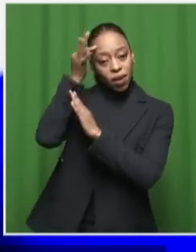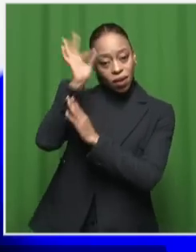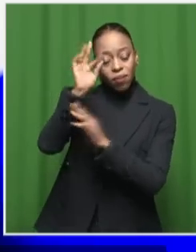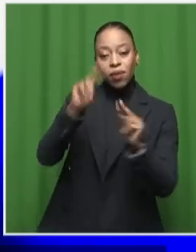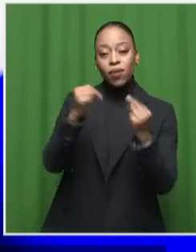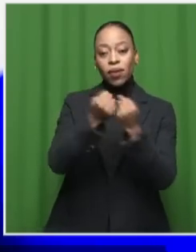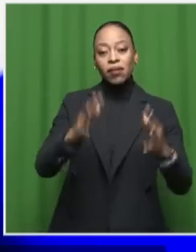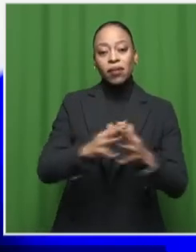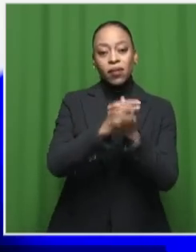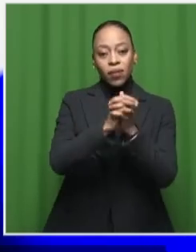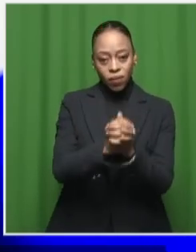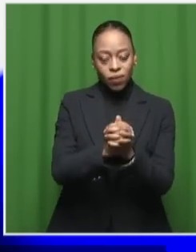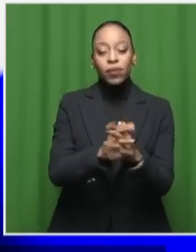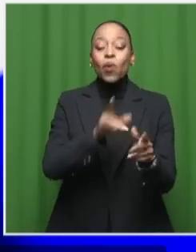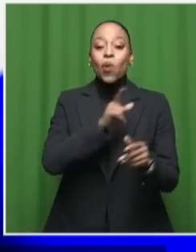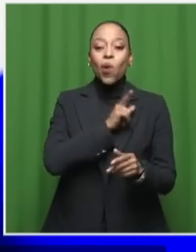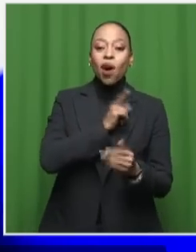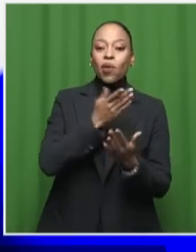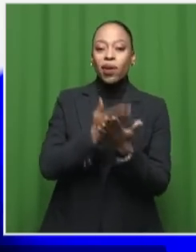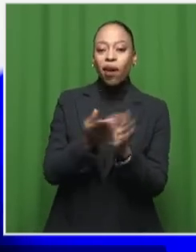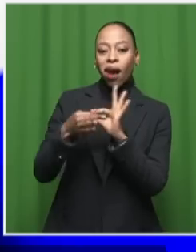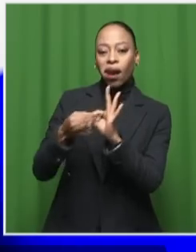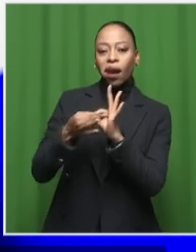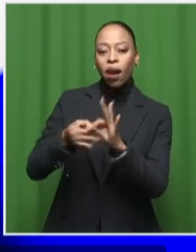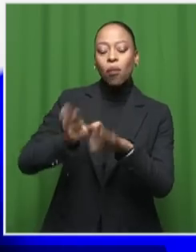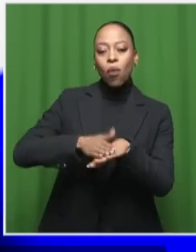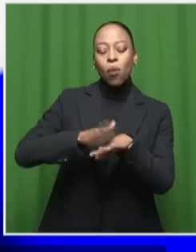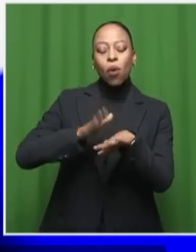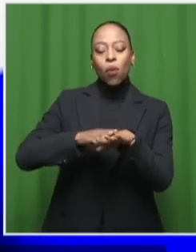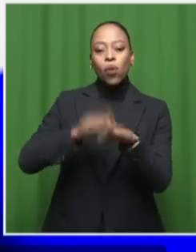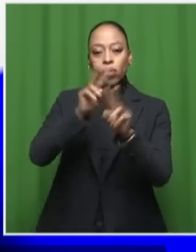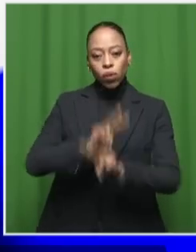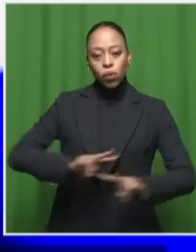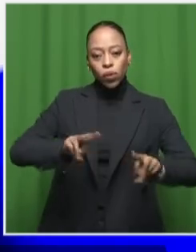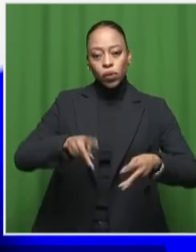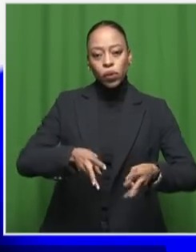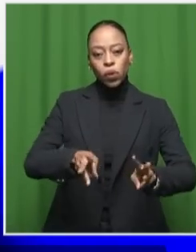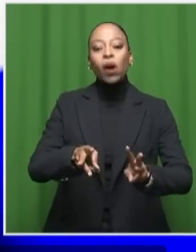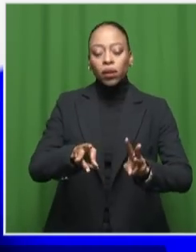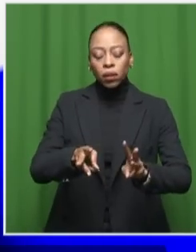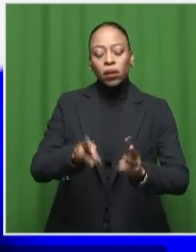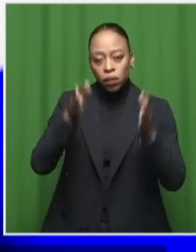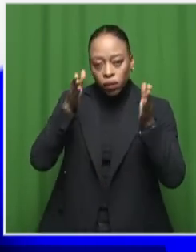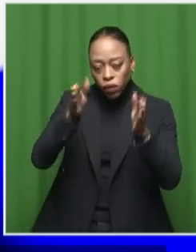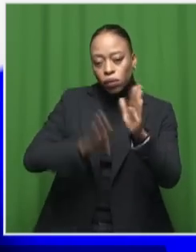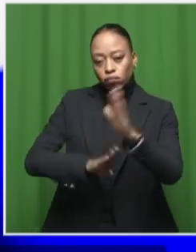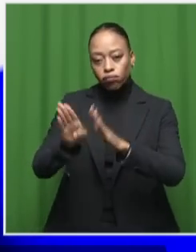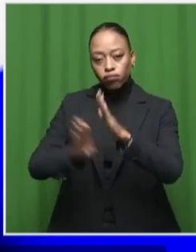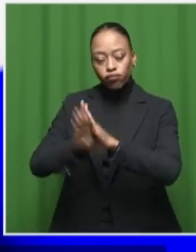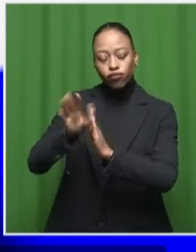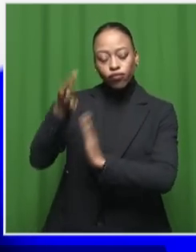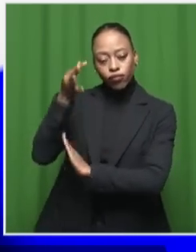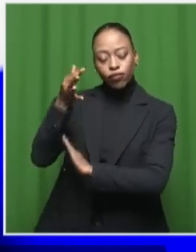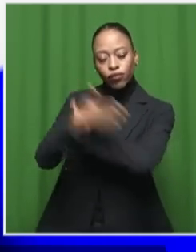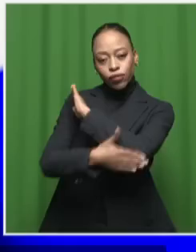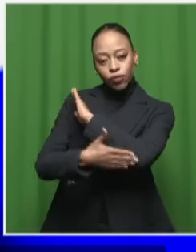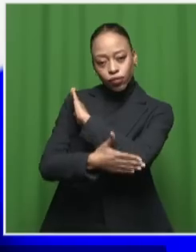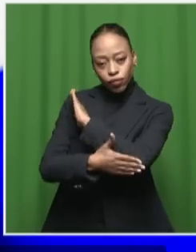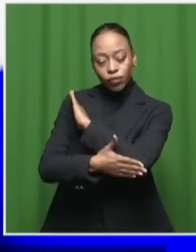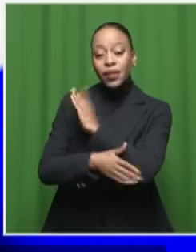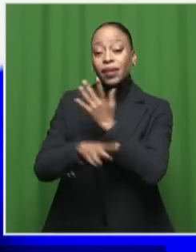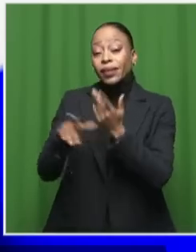of National Unity in order to work together seamlessly in the best interest of the country? A former finance minister